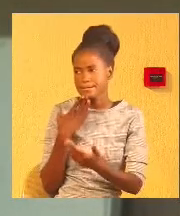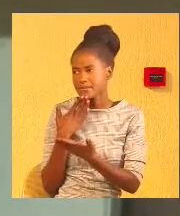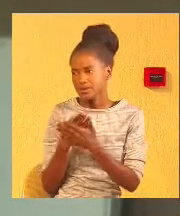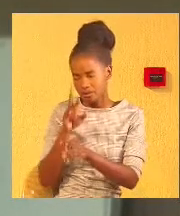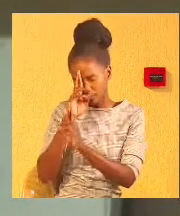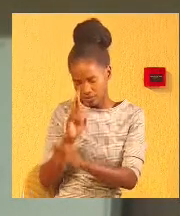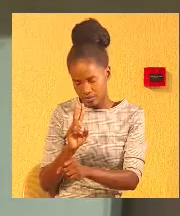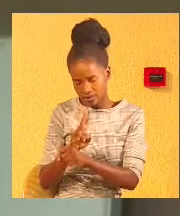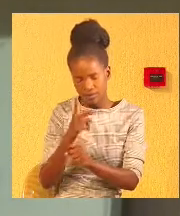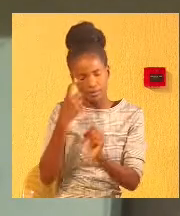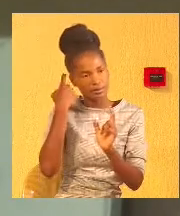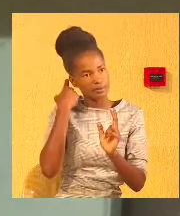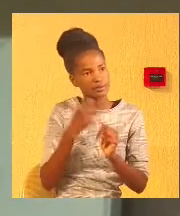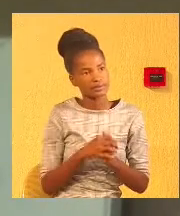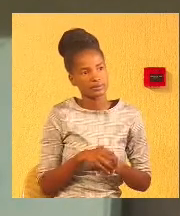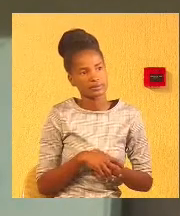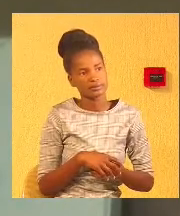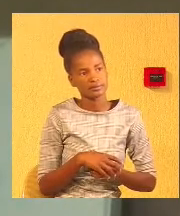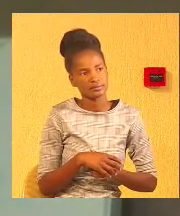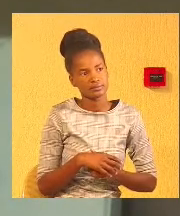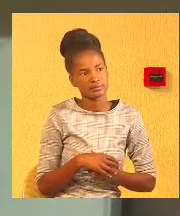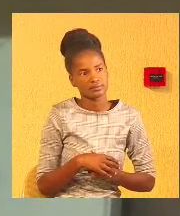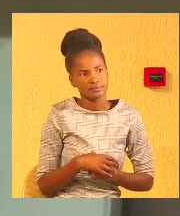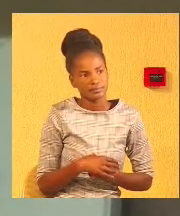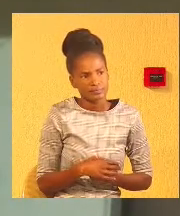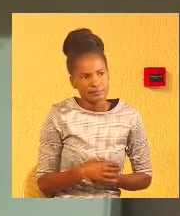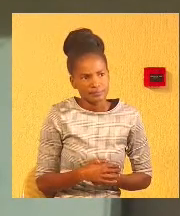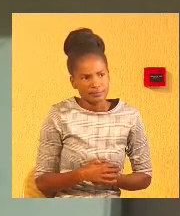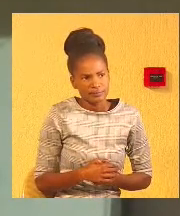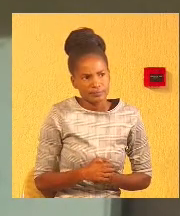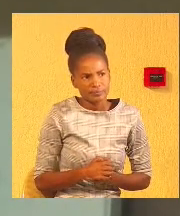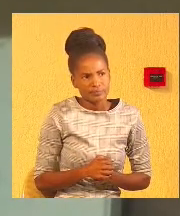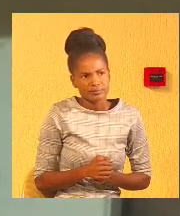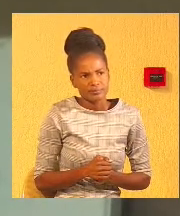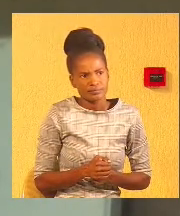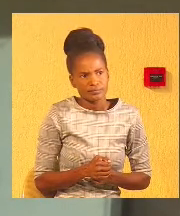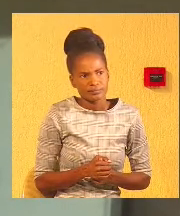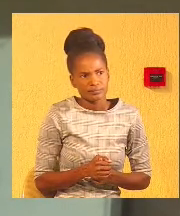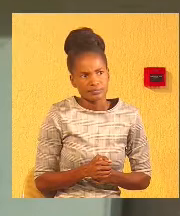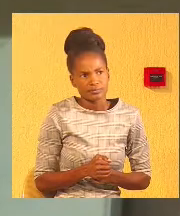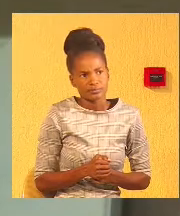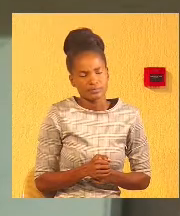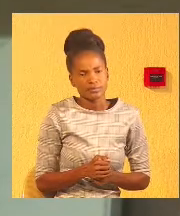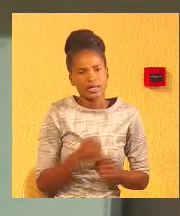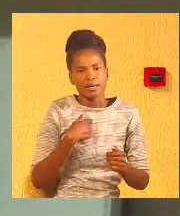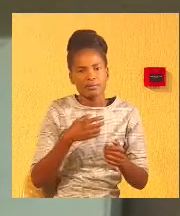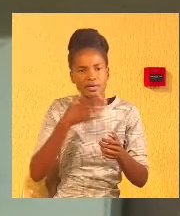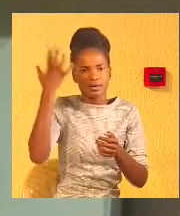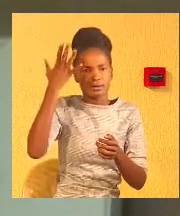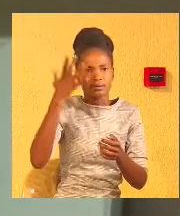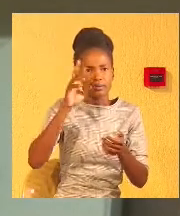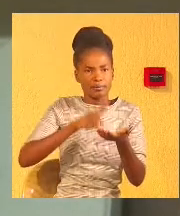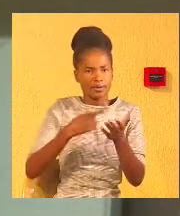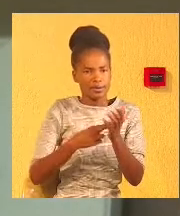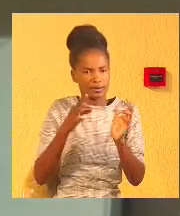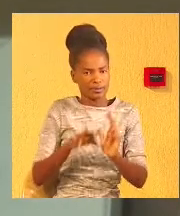Honorable Minister. I think I'm out on behalf of the farmers, and I